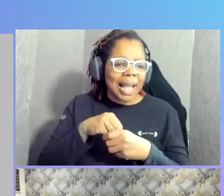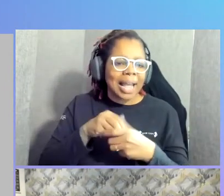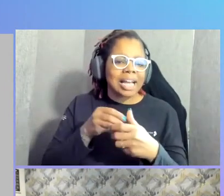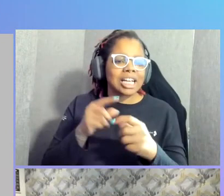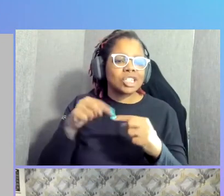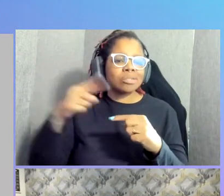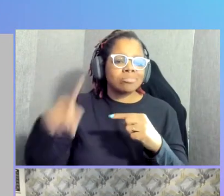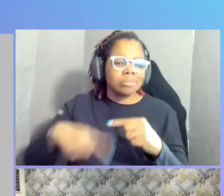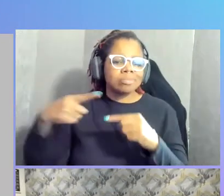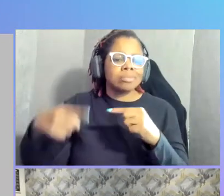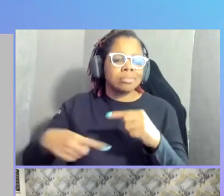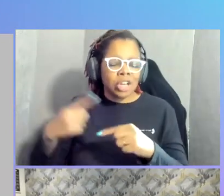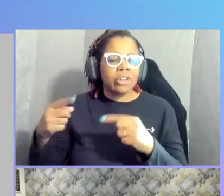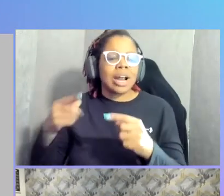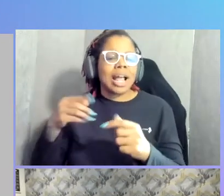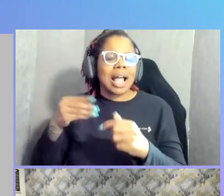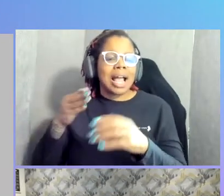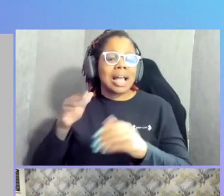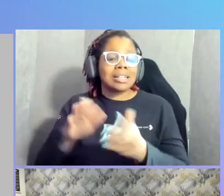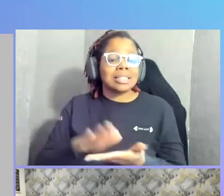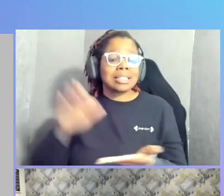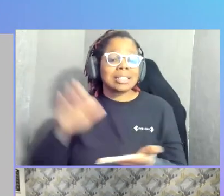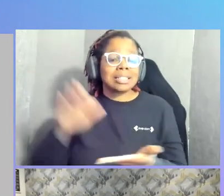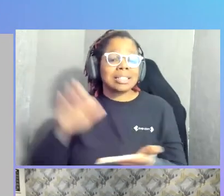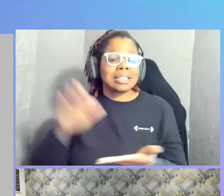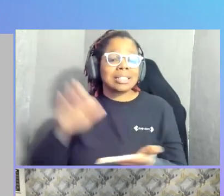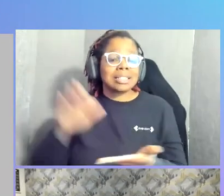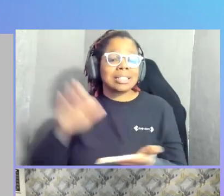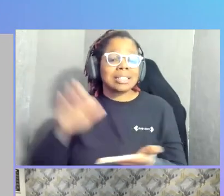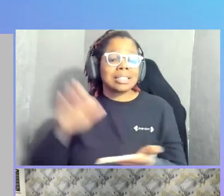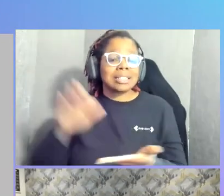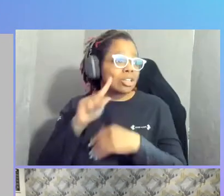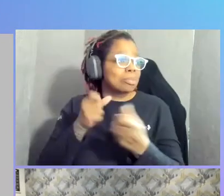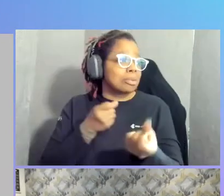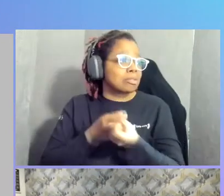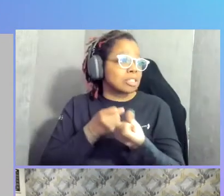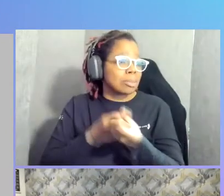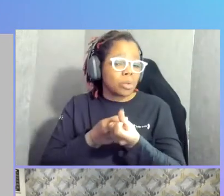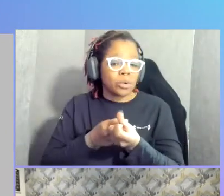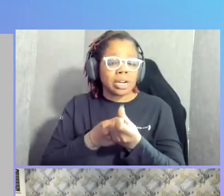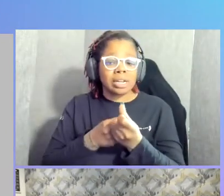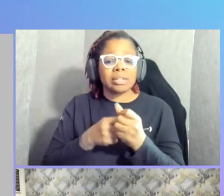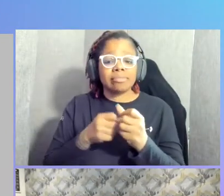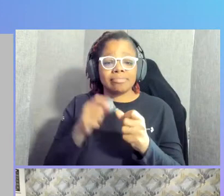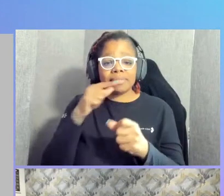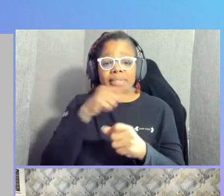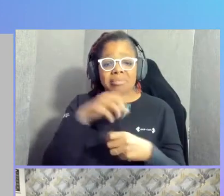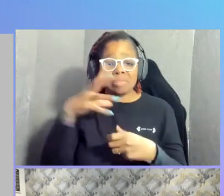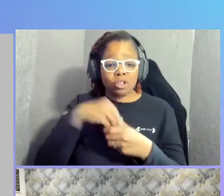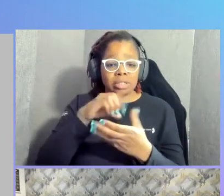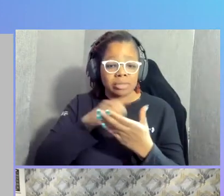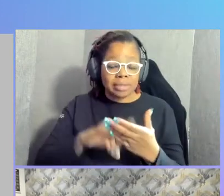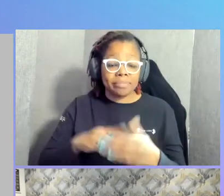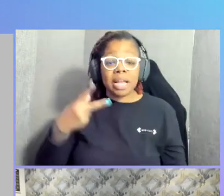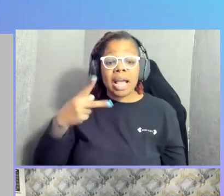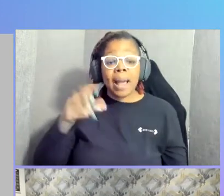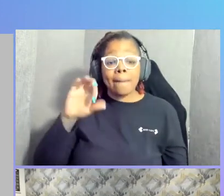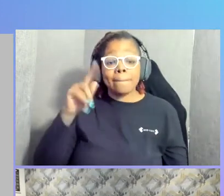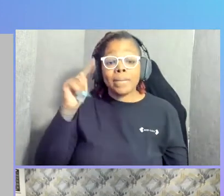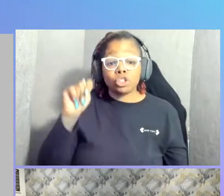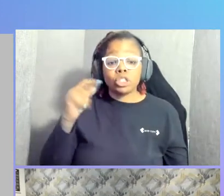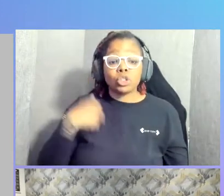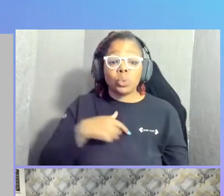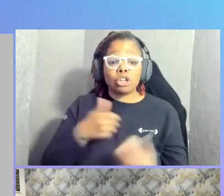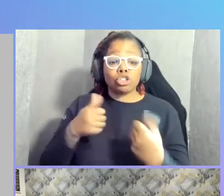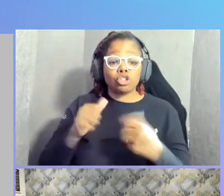and scale accessibility efforts and support inclusive design? At Pinterest, we are trying to